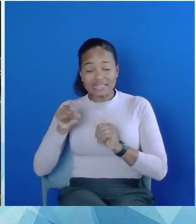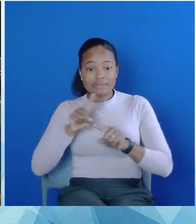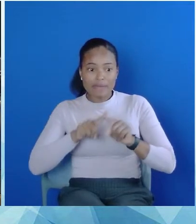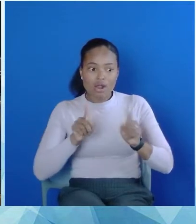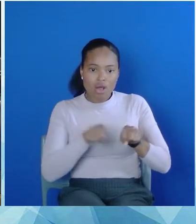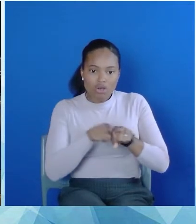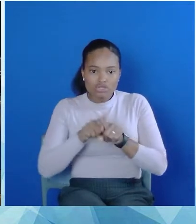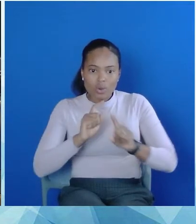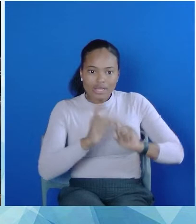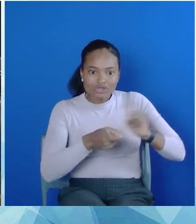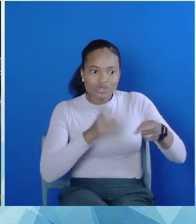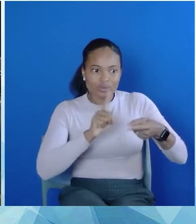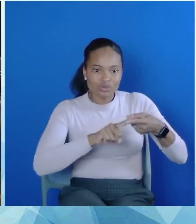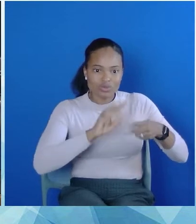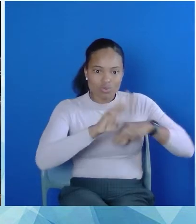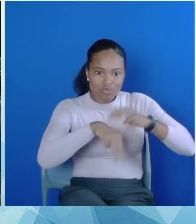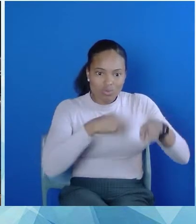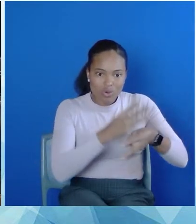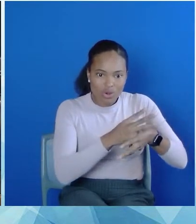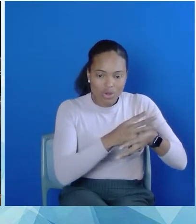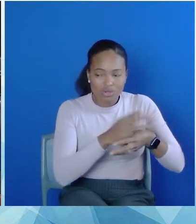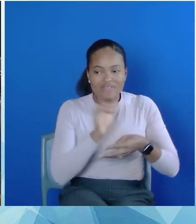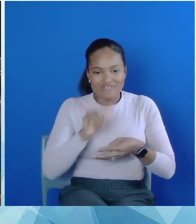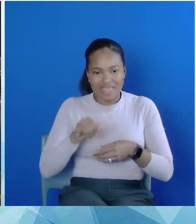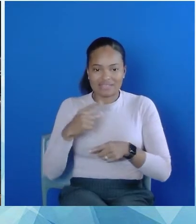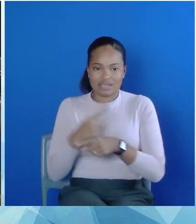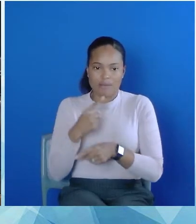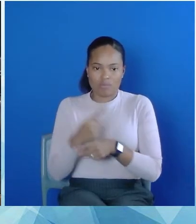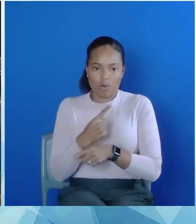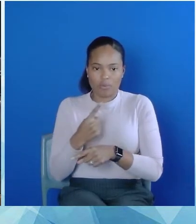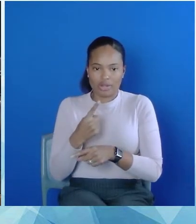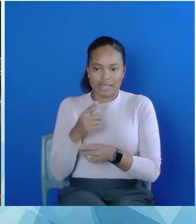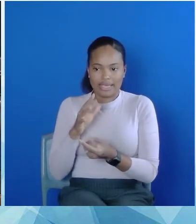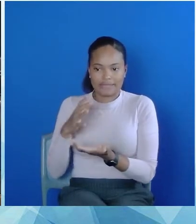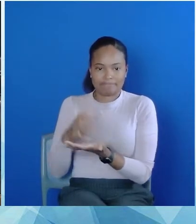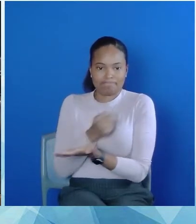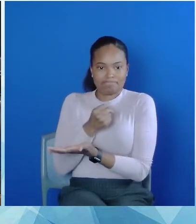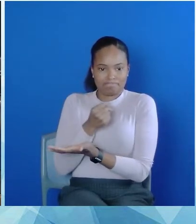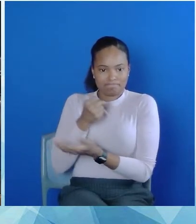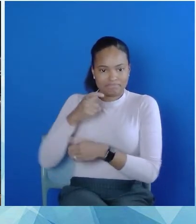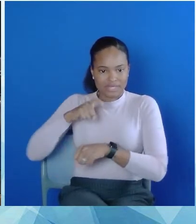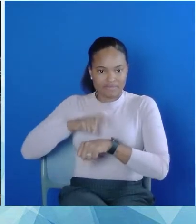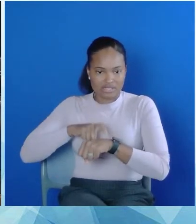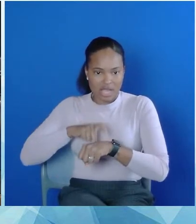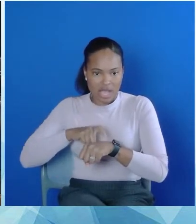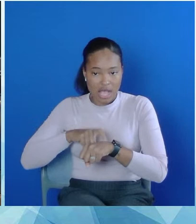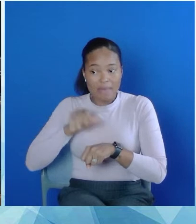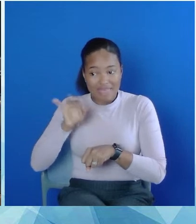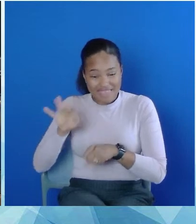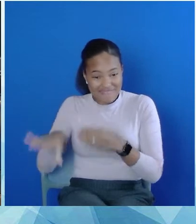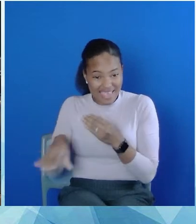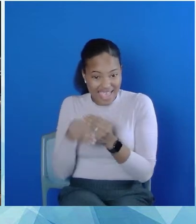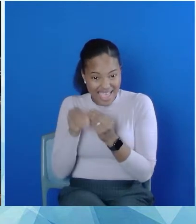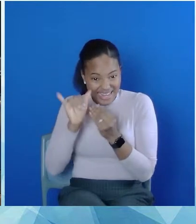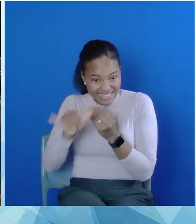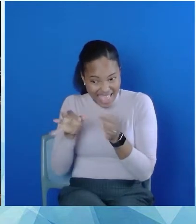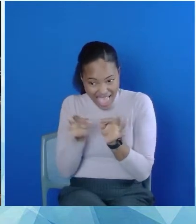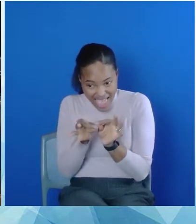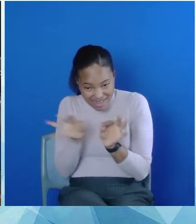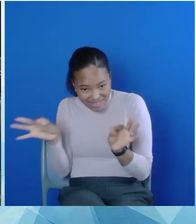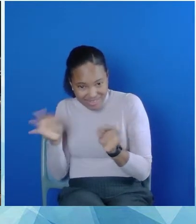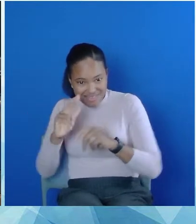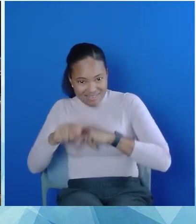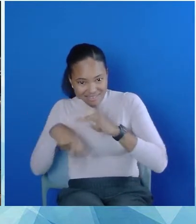would be an appropriate use of that type of time. And I think if we could add that language, I would like to see